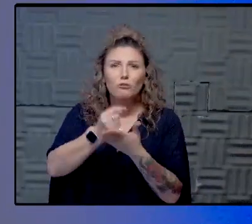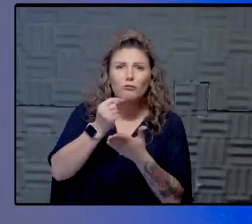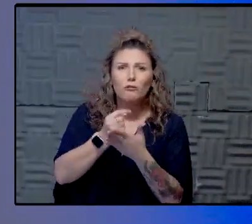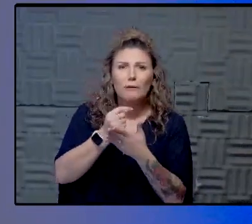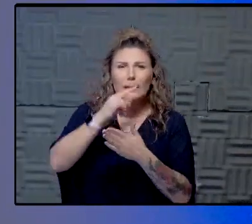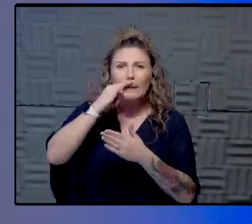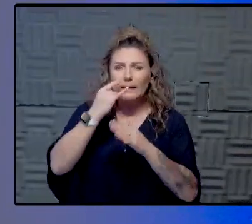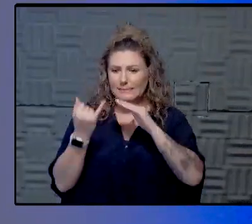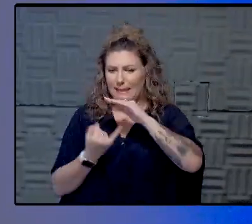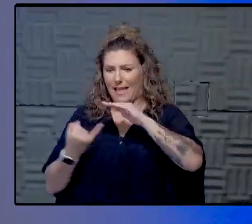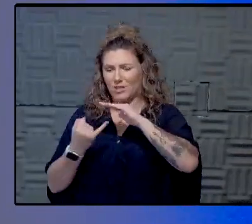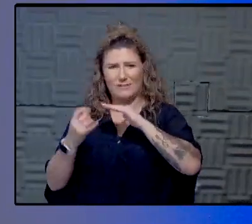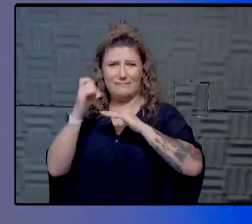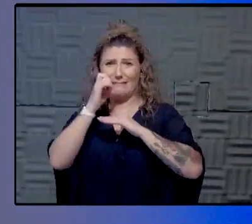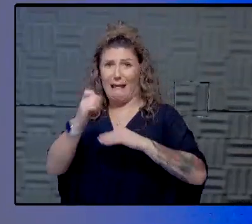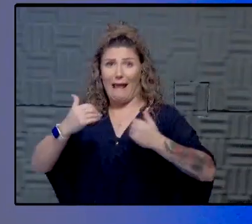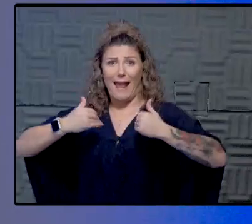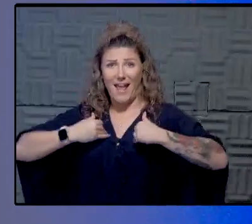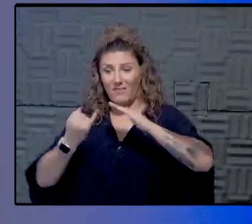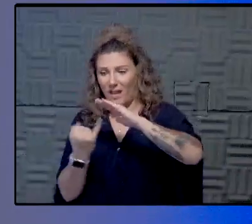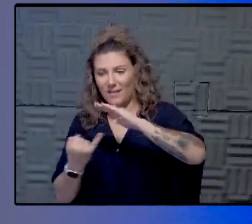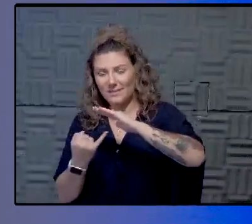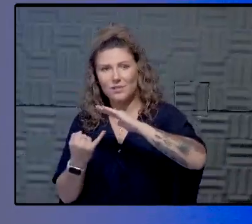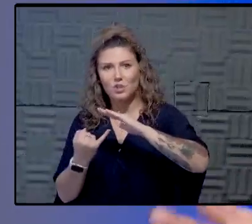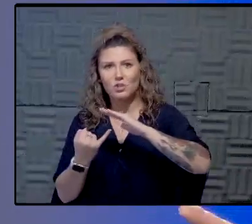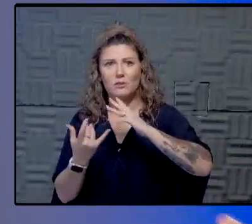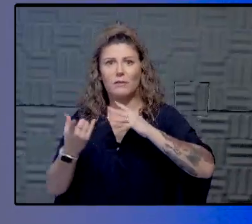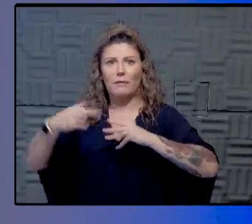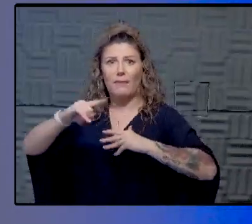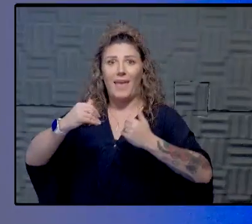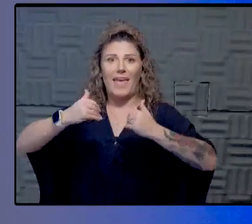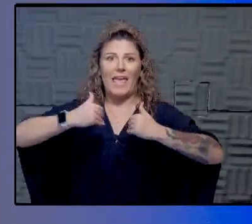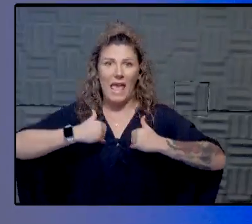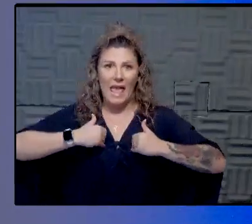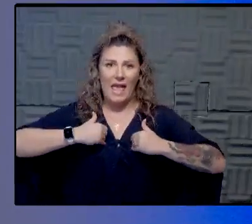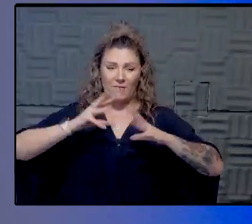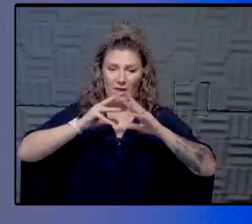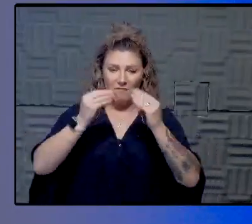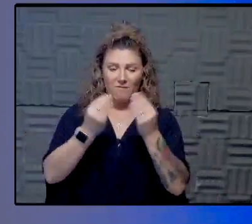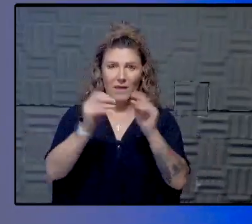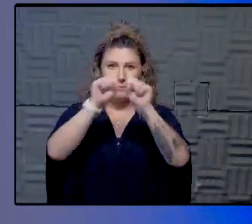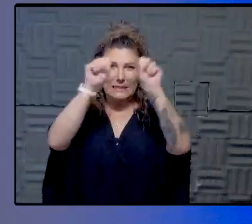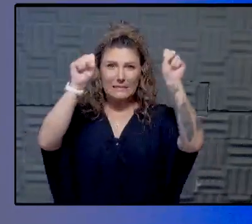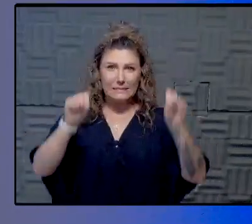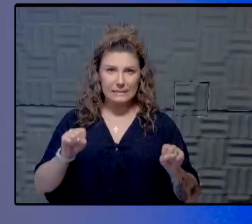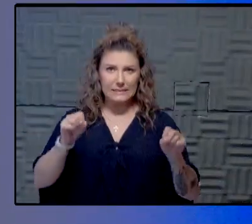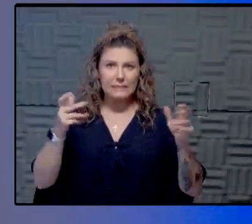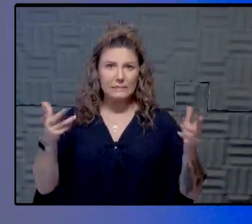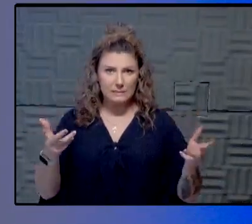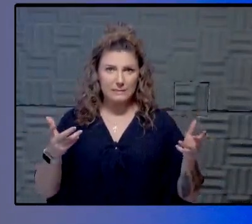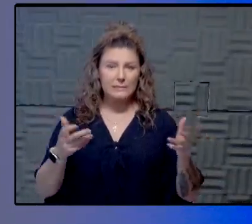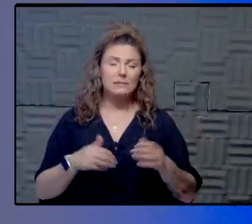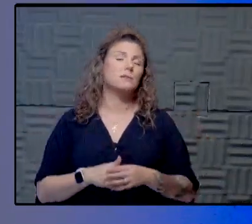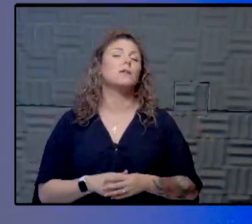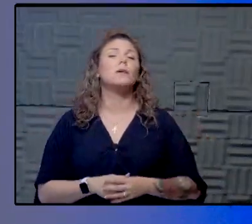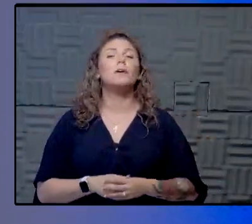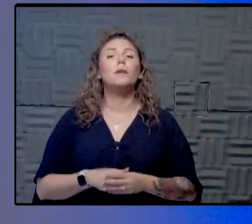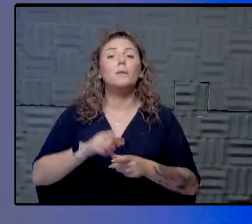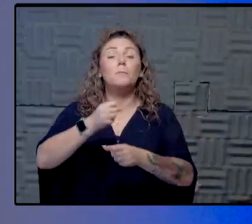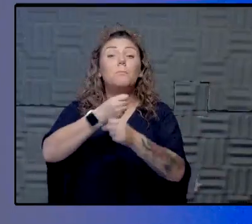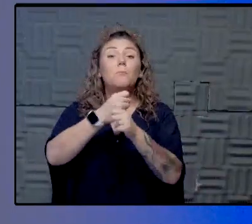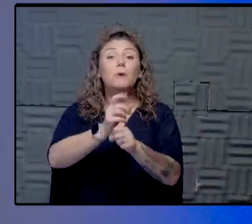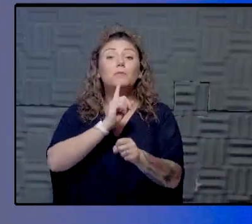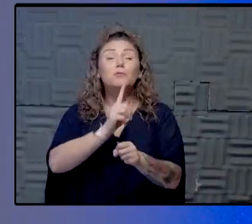they don't exist in isolation. They exist within this family system. And so making sure